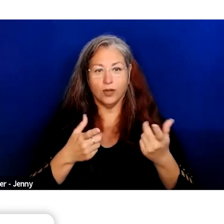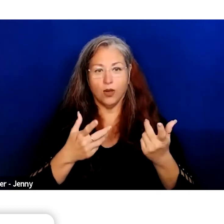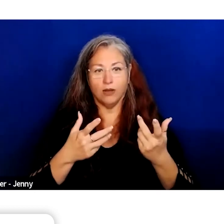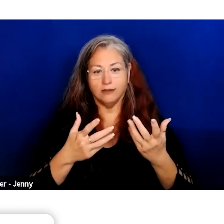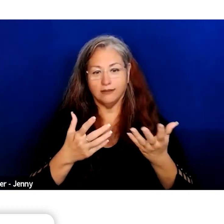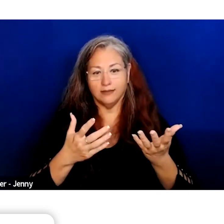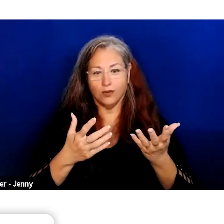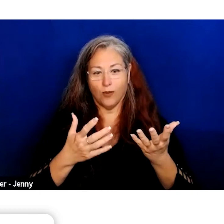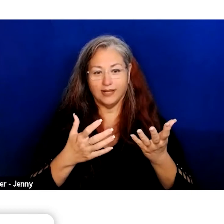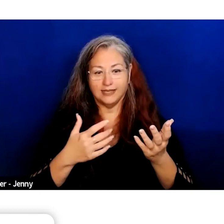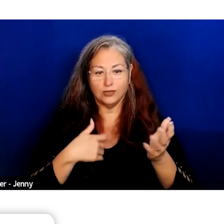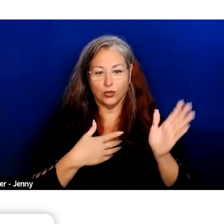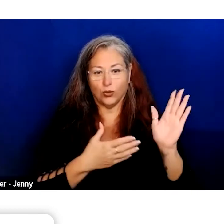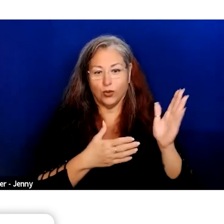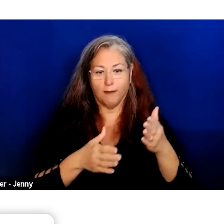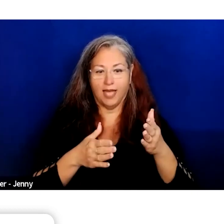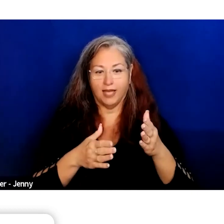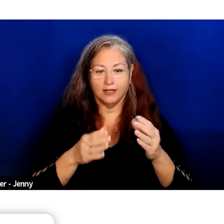to, bring us closer to there.